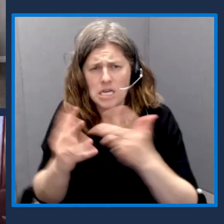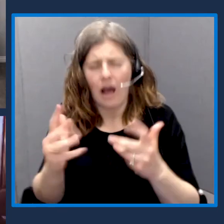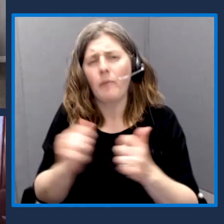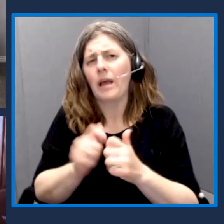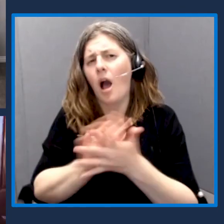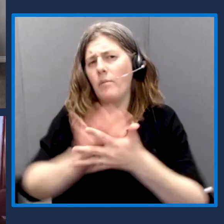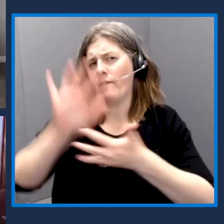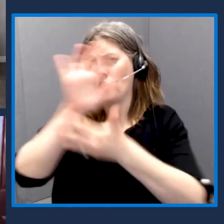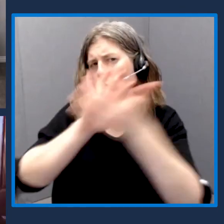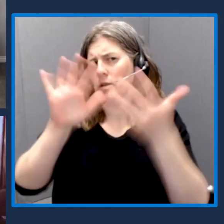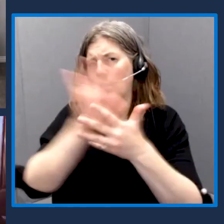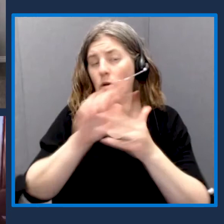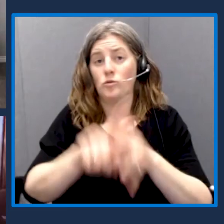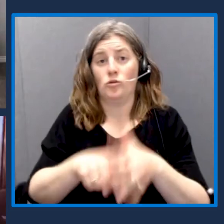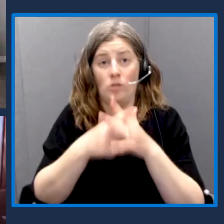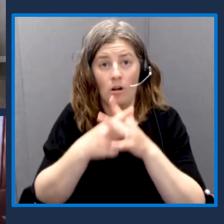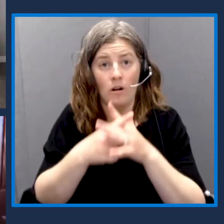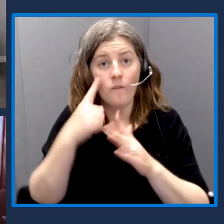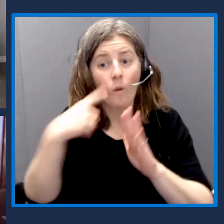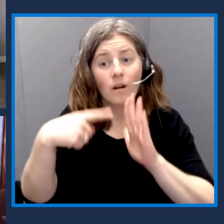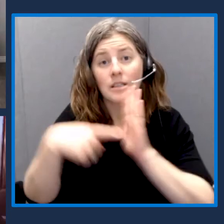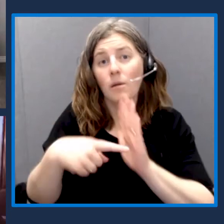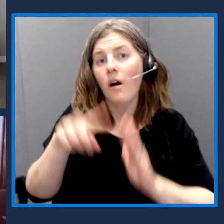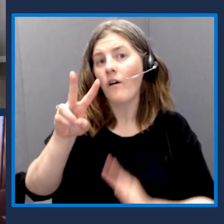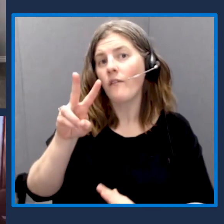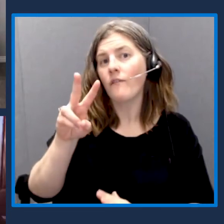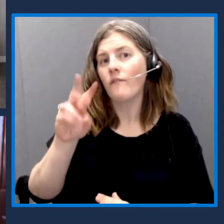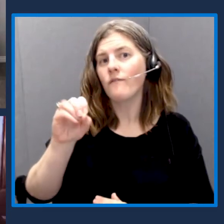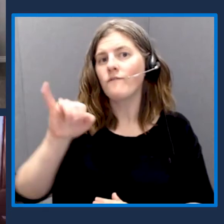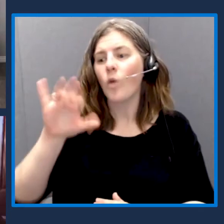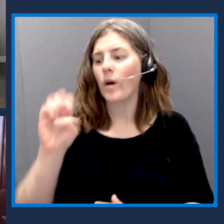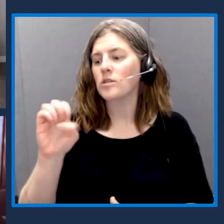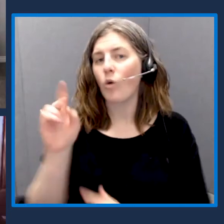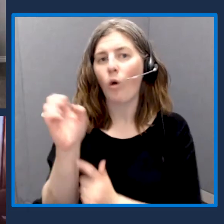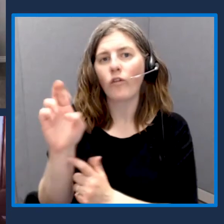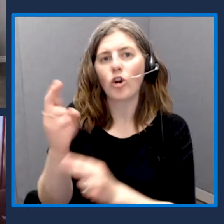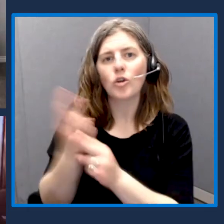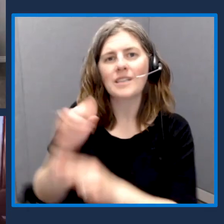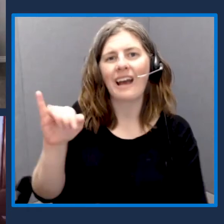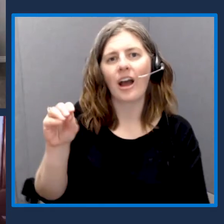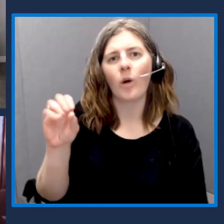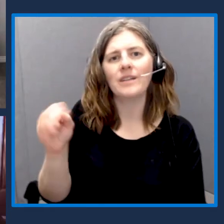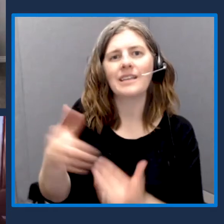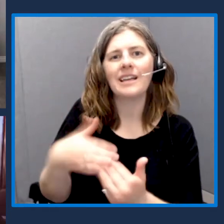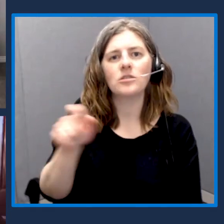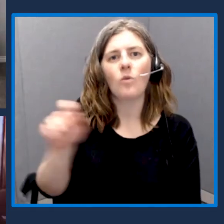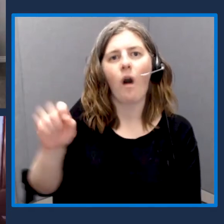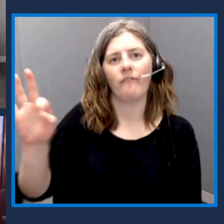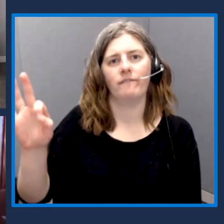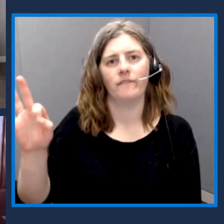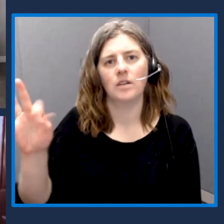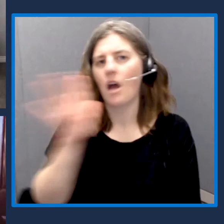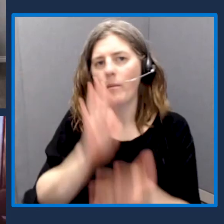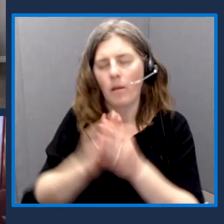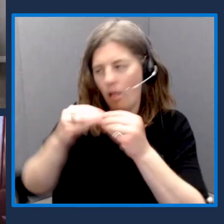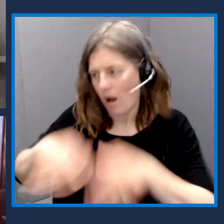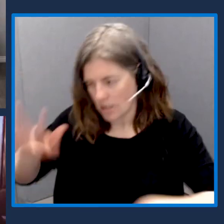confusing once you get started. For example, like with VoiceOver on iOS, there's some shortcuts. You can just turn it off quickly so you don't get lost or